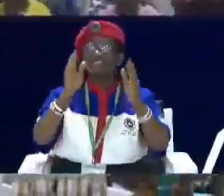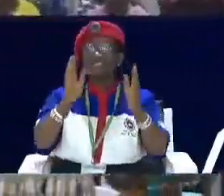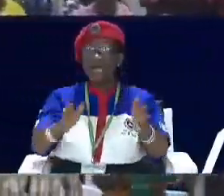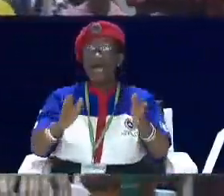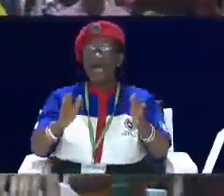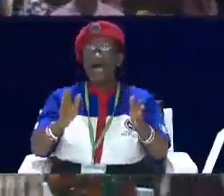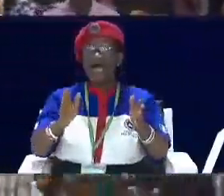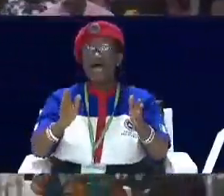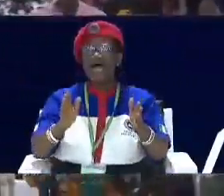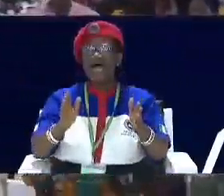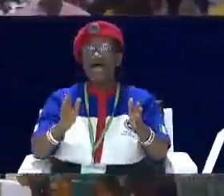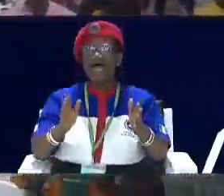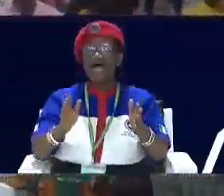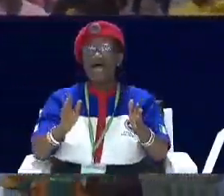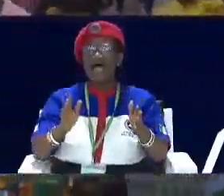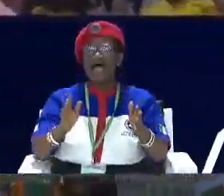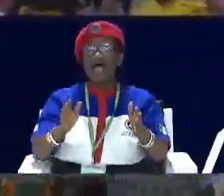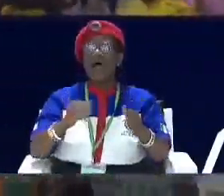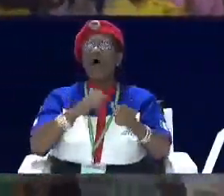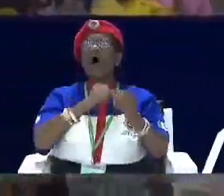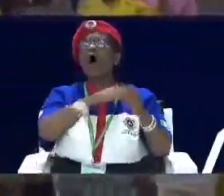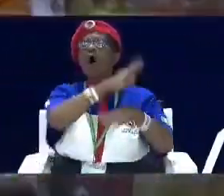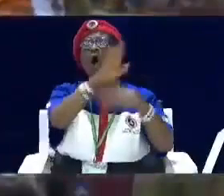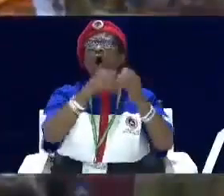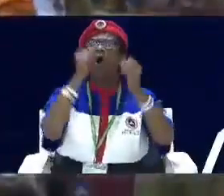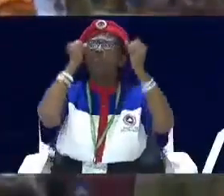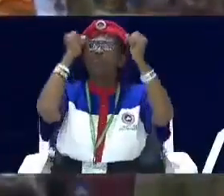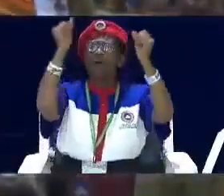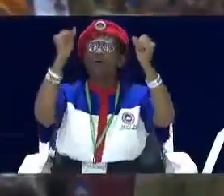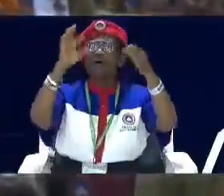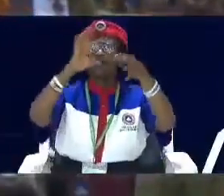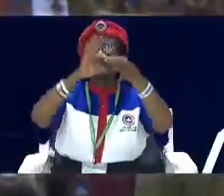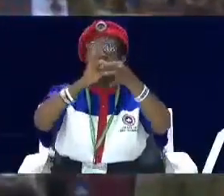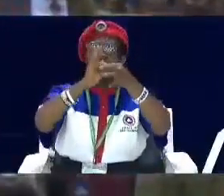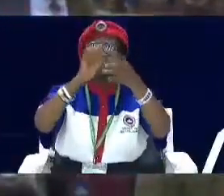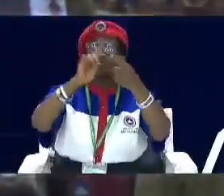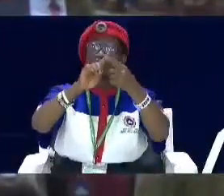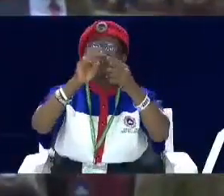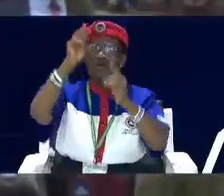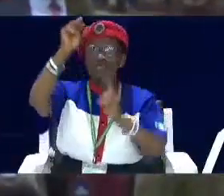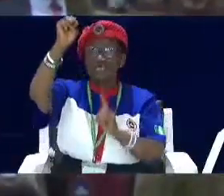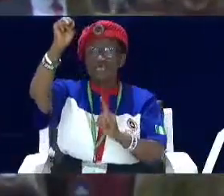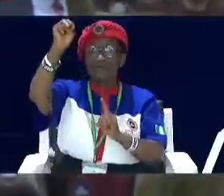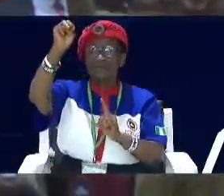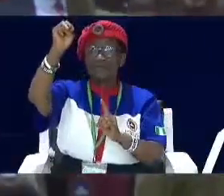ohun gbogbo pada. All power belong to Him. Gbogbo agbara ti re ni se.